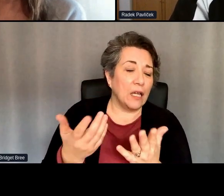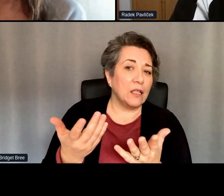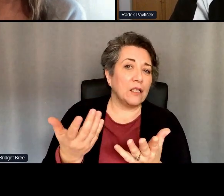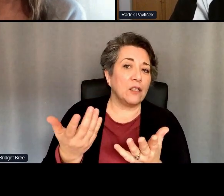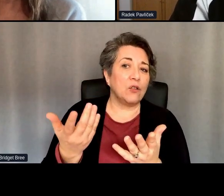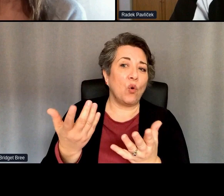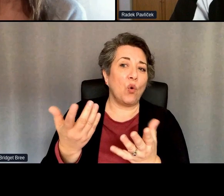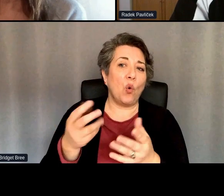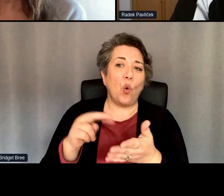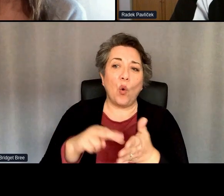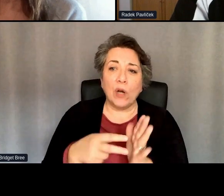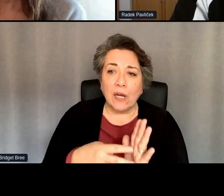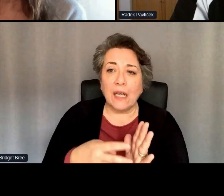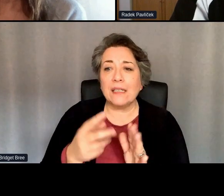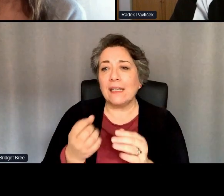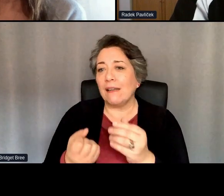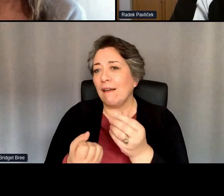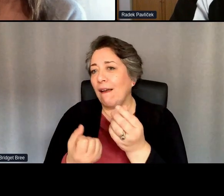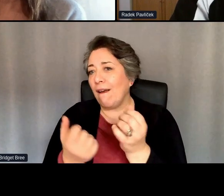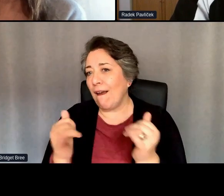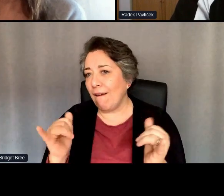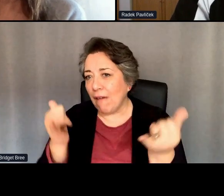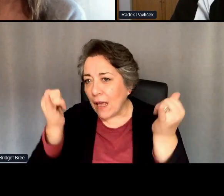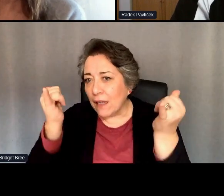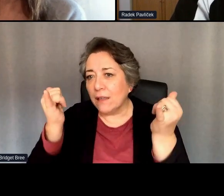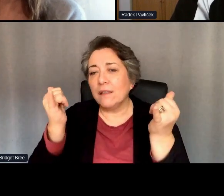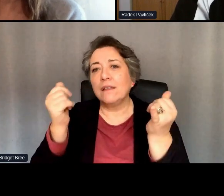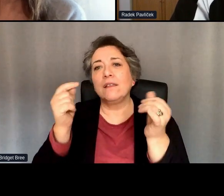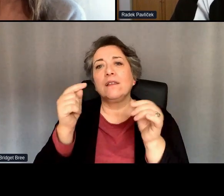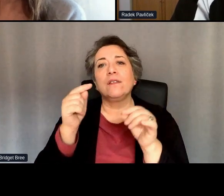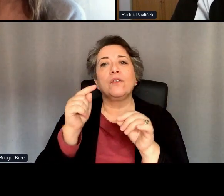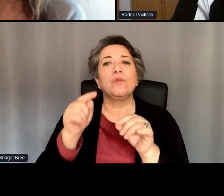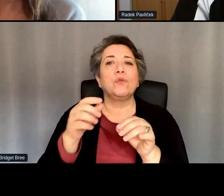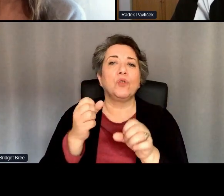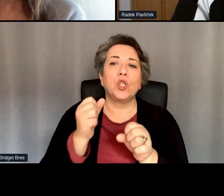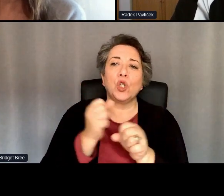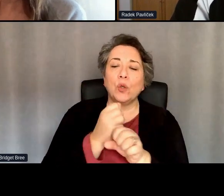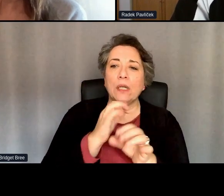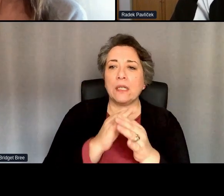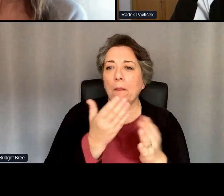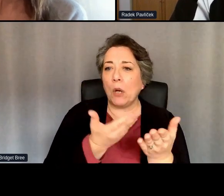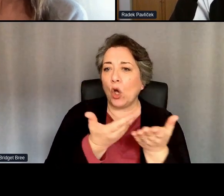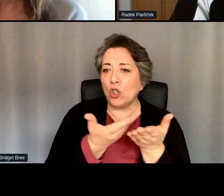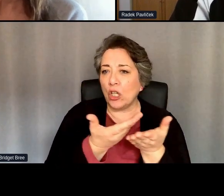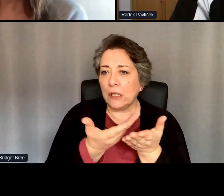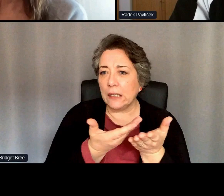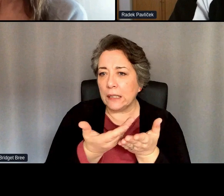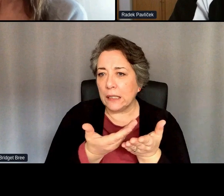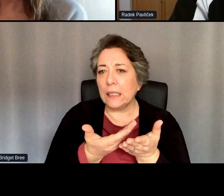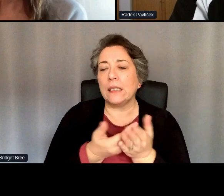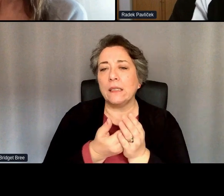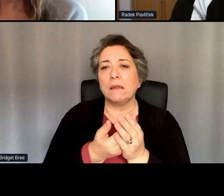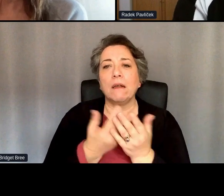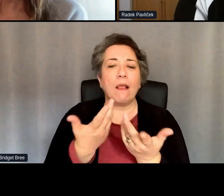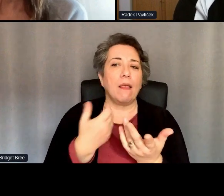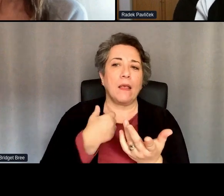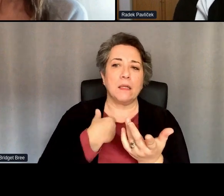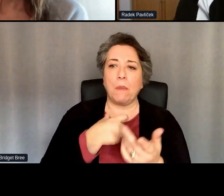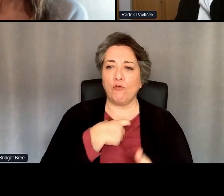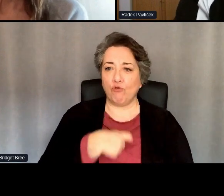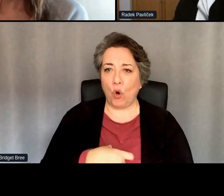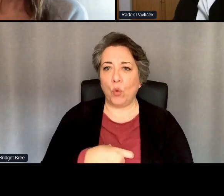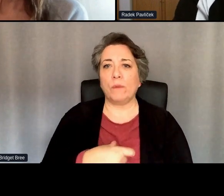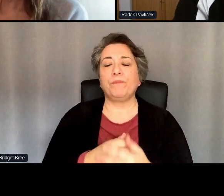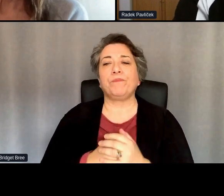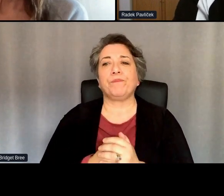organizing some events, or do some consultancy and so on. So this is my, let's say, daily